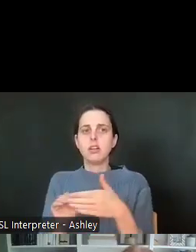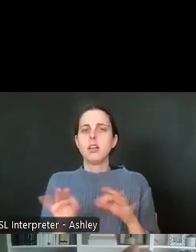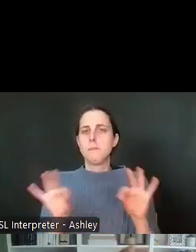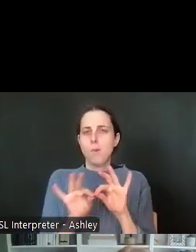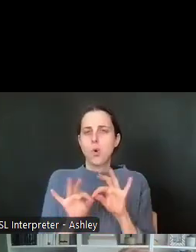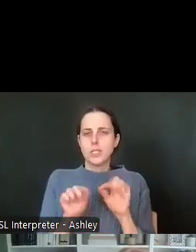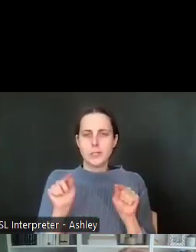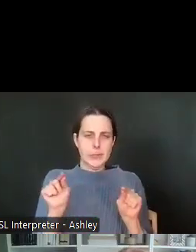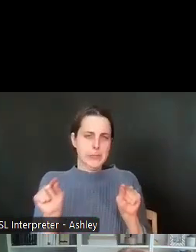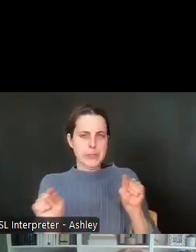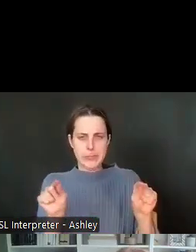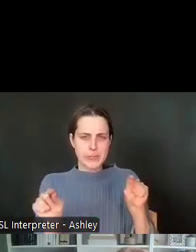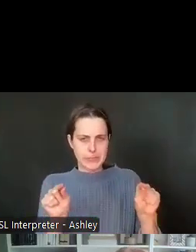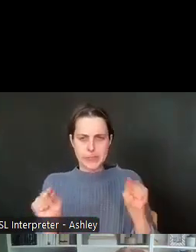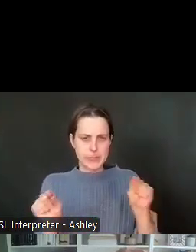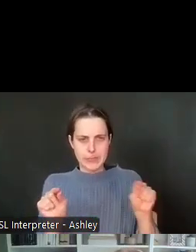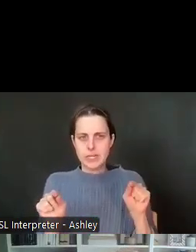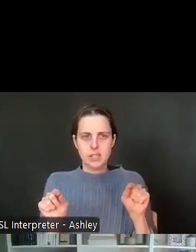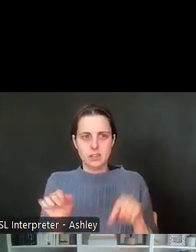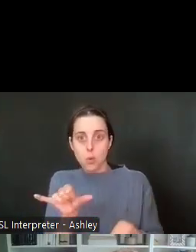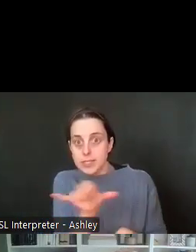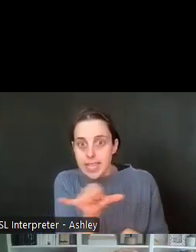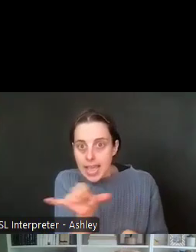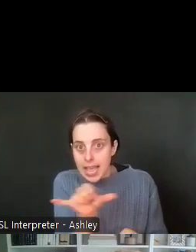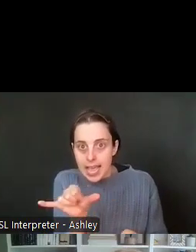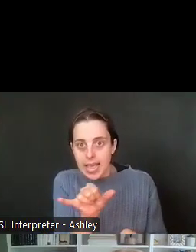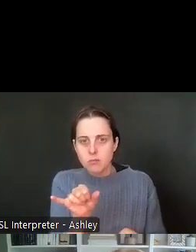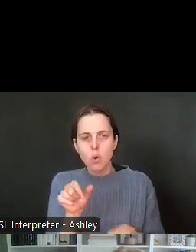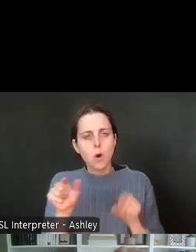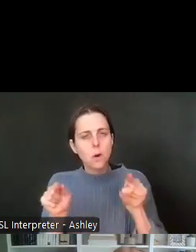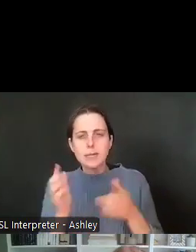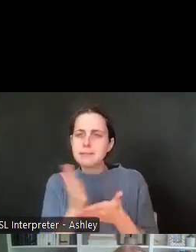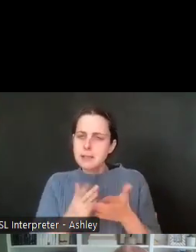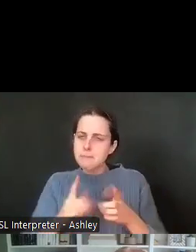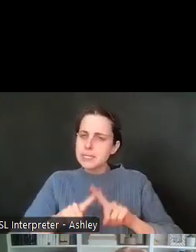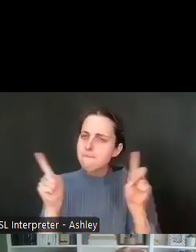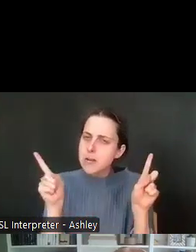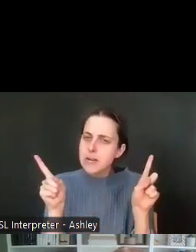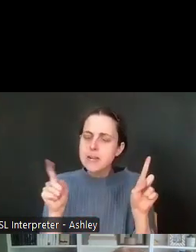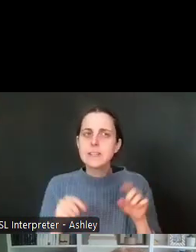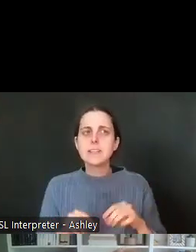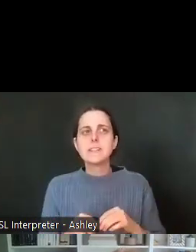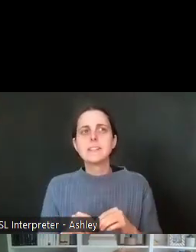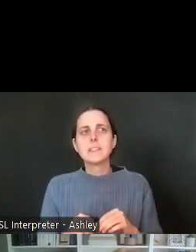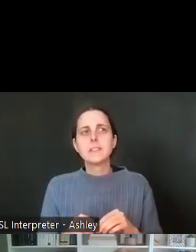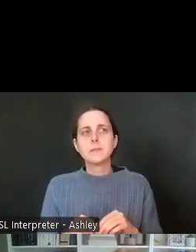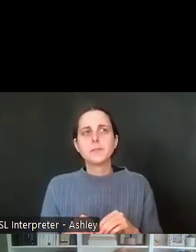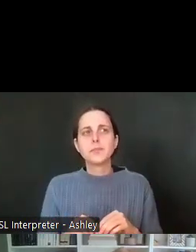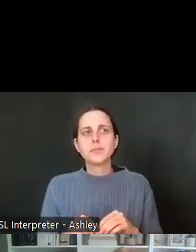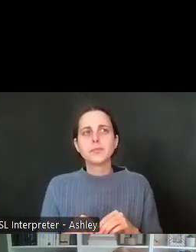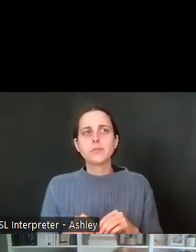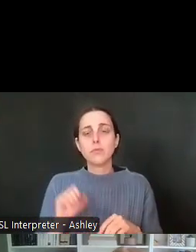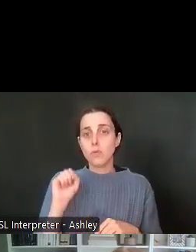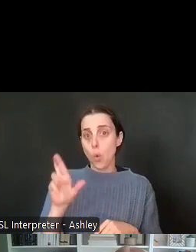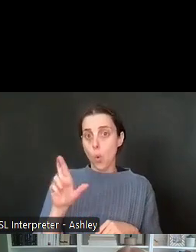two circles kind of look the same? Are they just a little bit different? Or when you look at the two circles,